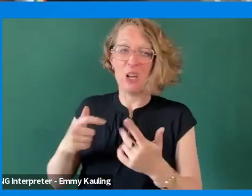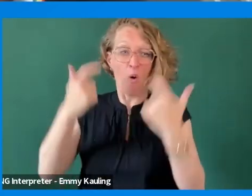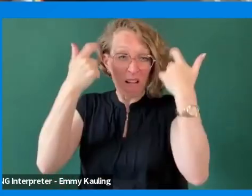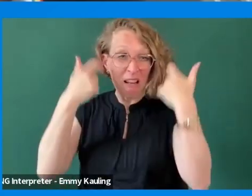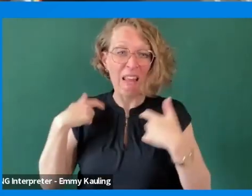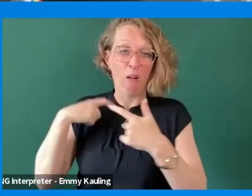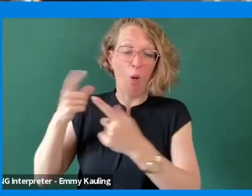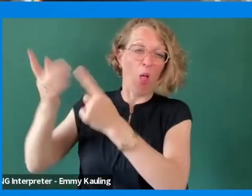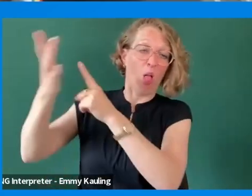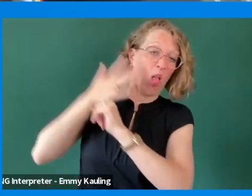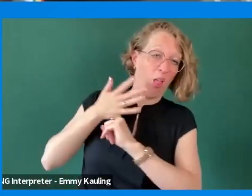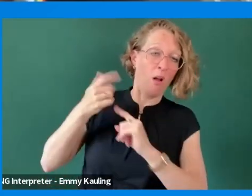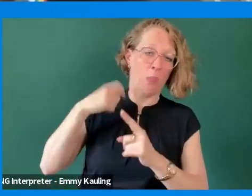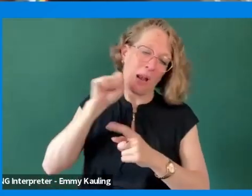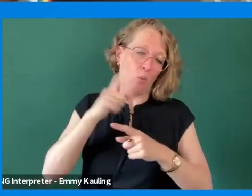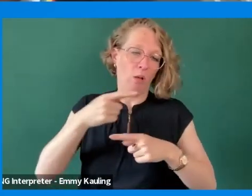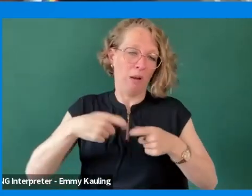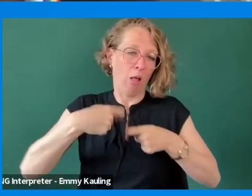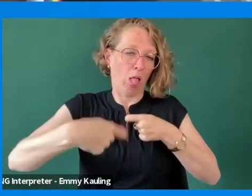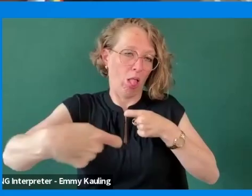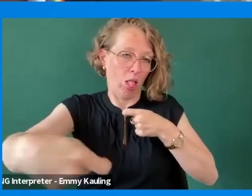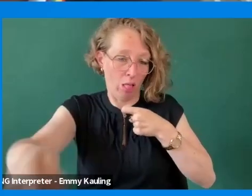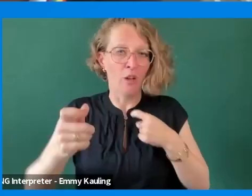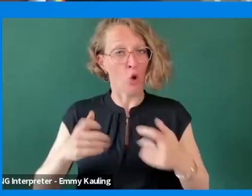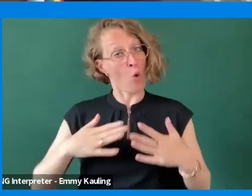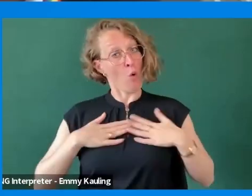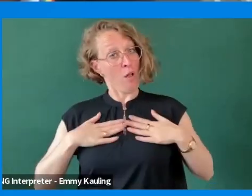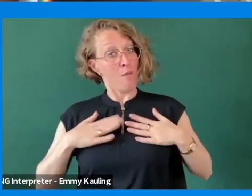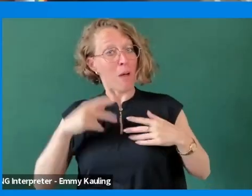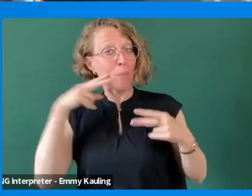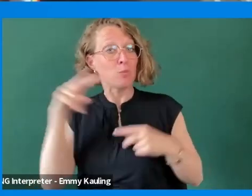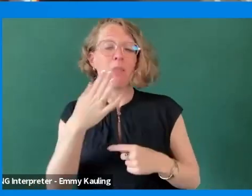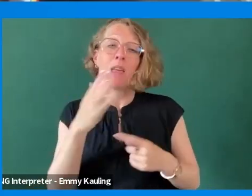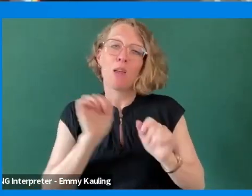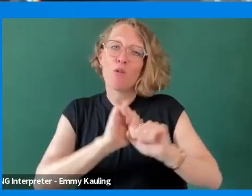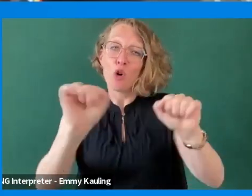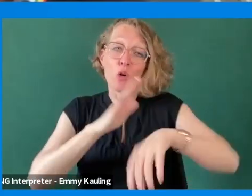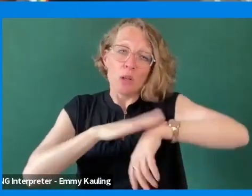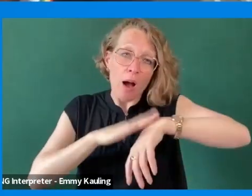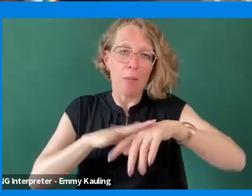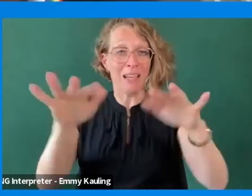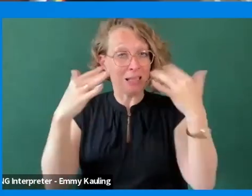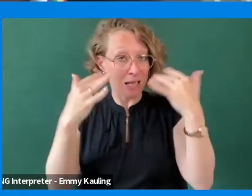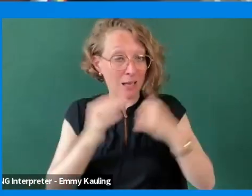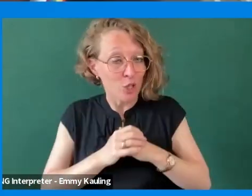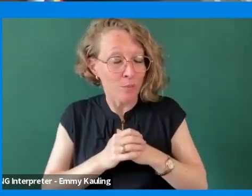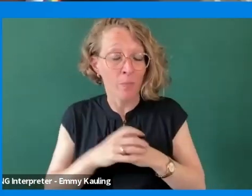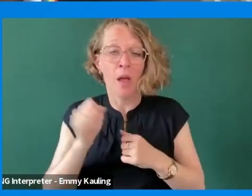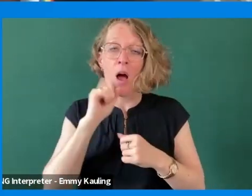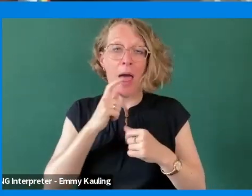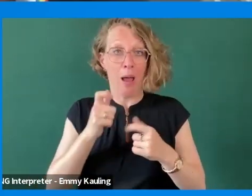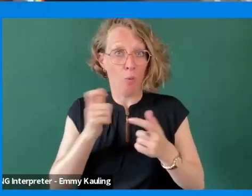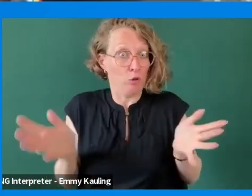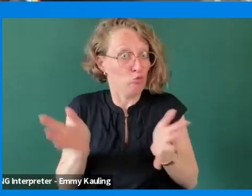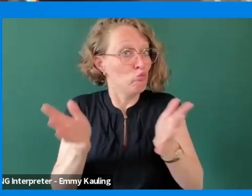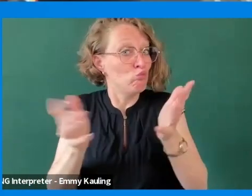if we begin to take action ourselves. So thank you from my perspective for your time and attention this afternoon. I would encourage you to download